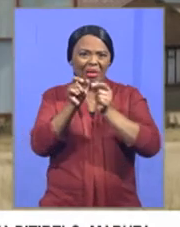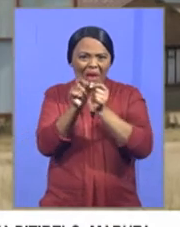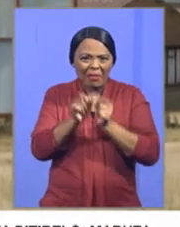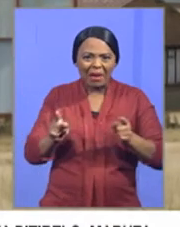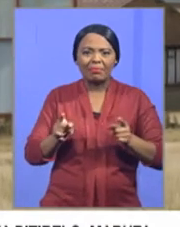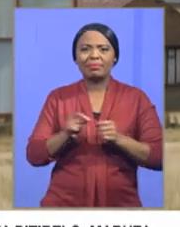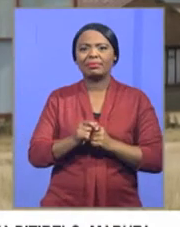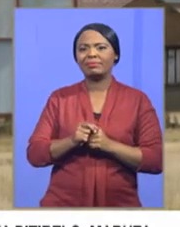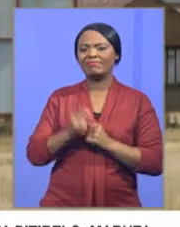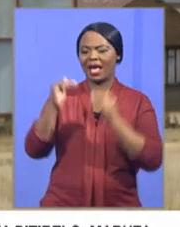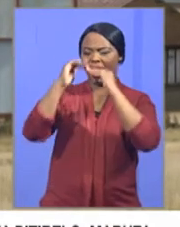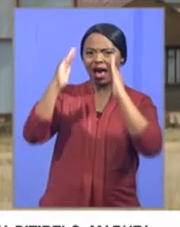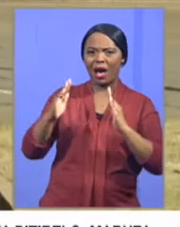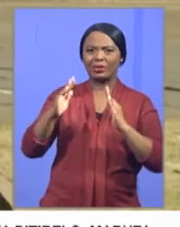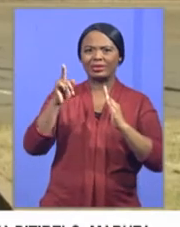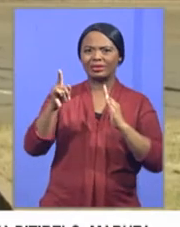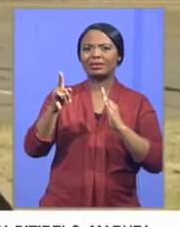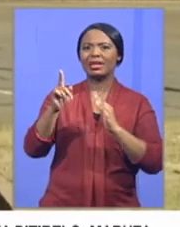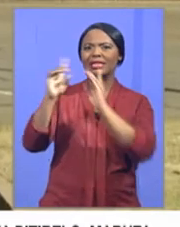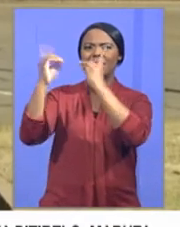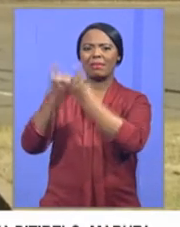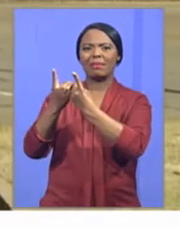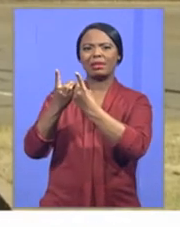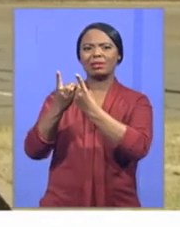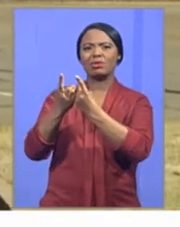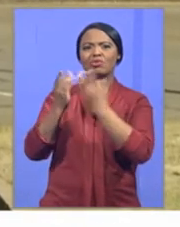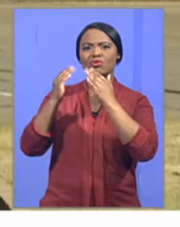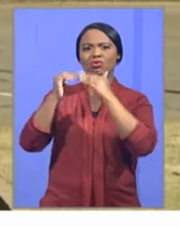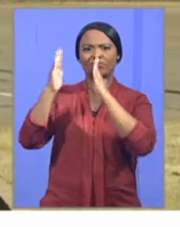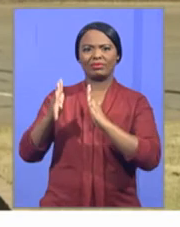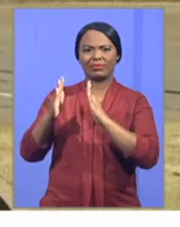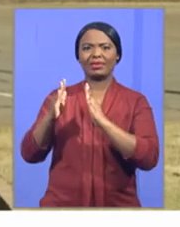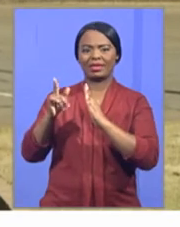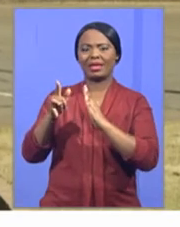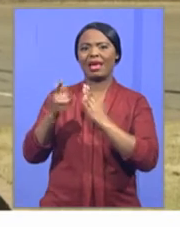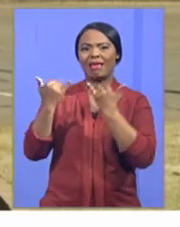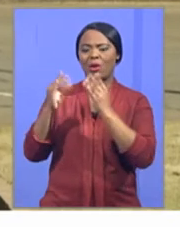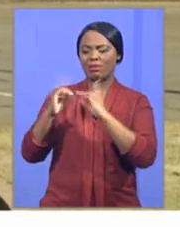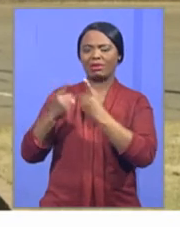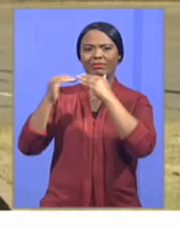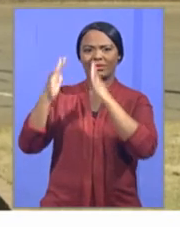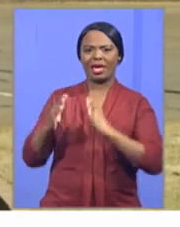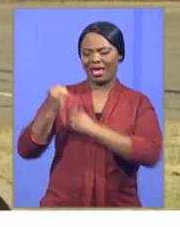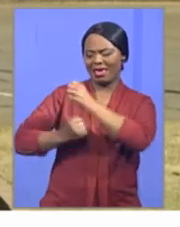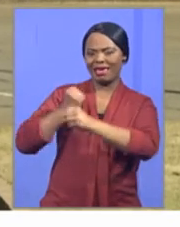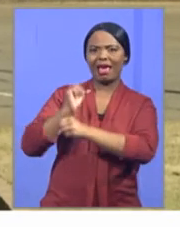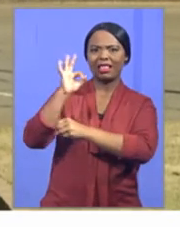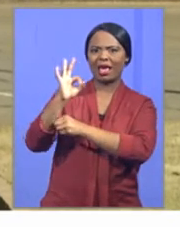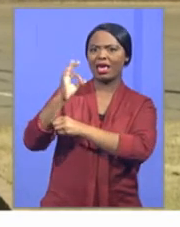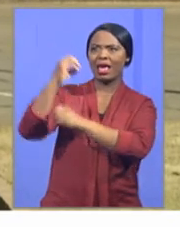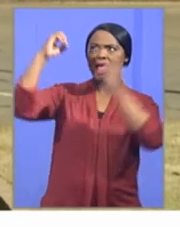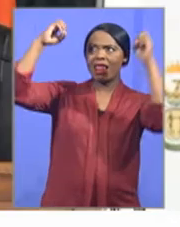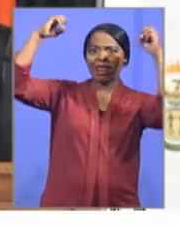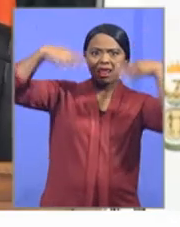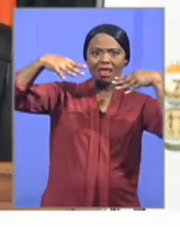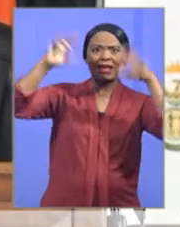Department of Military Veterans kapa ke Department of Women Settlement. Ke le mo sa boraro ke maria boraro wana ke sena motlakase ka rantlo ya